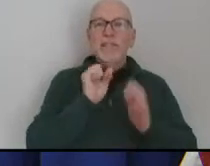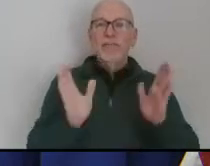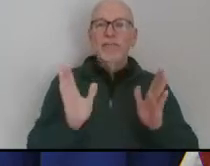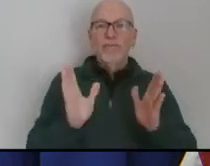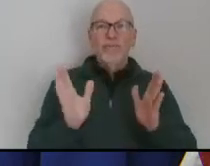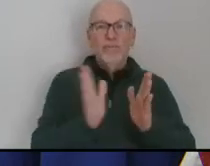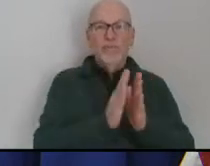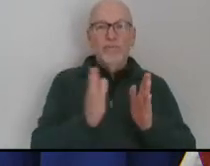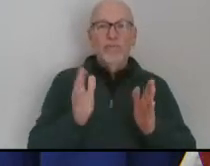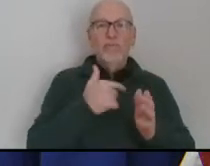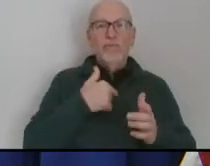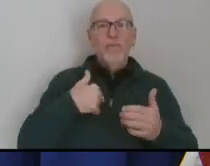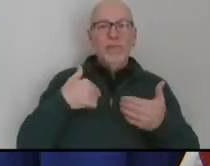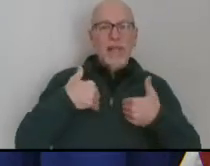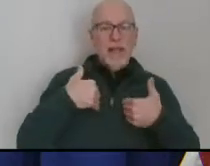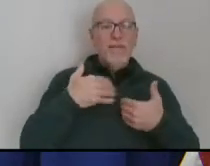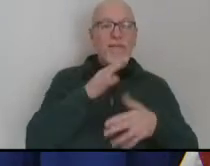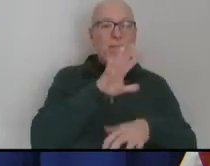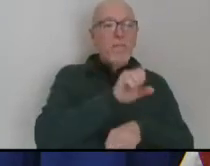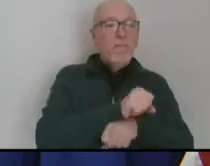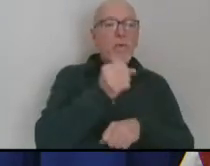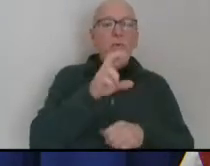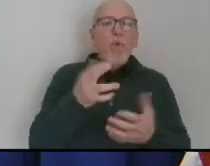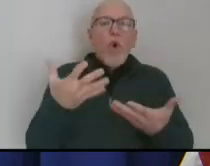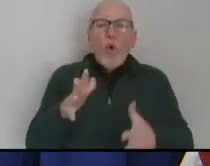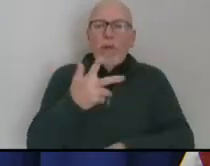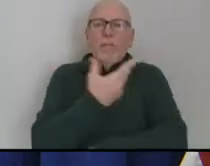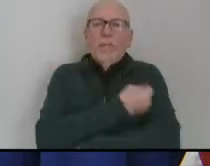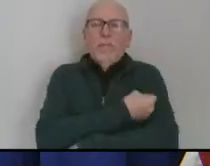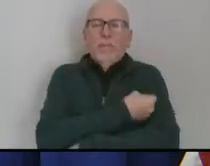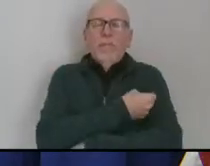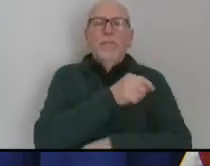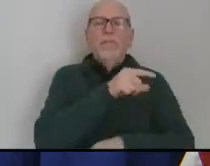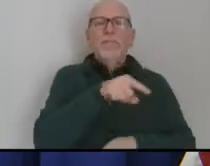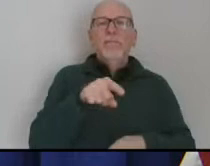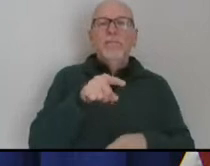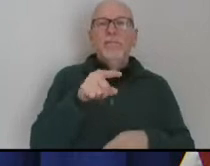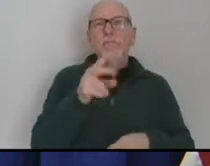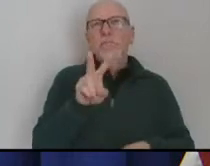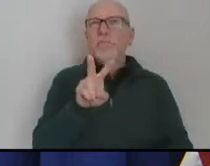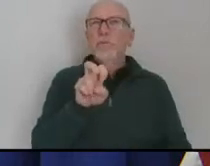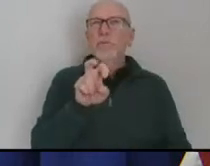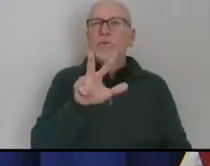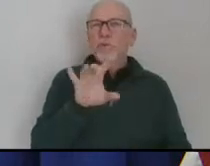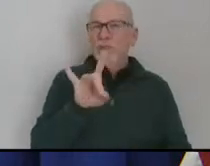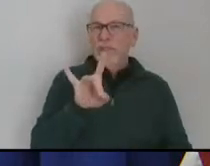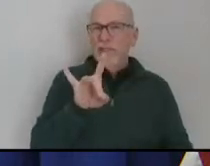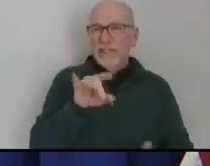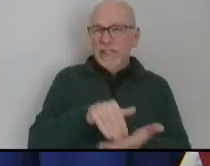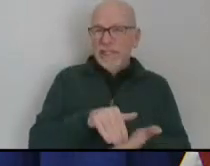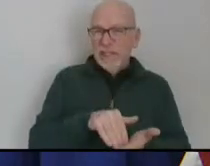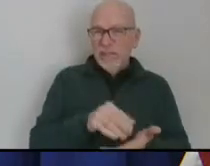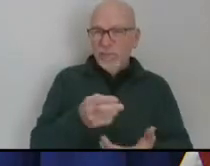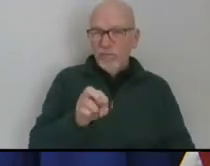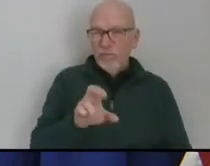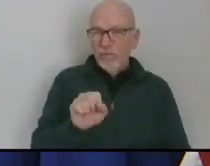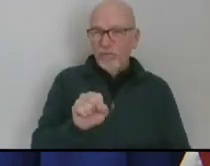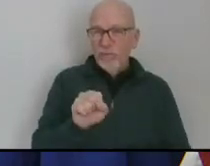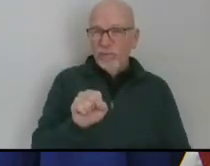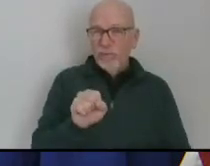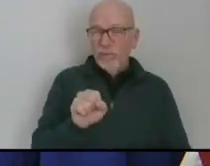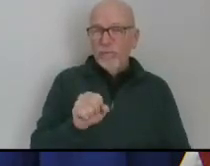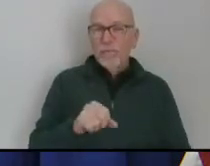have scheduled or have vaccinated about 238,000 Hoosiers, which